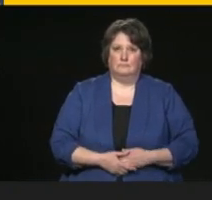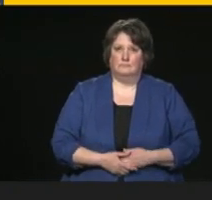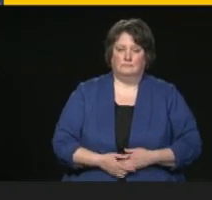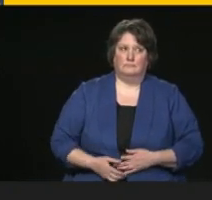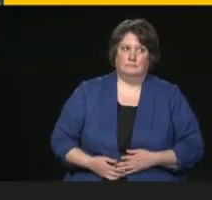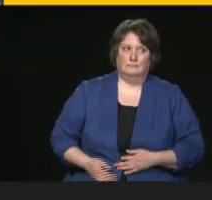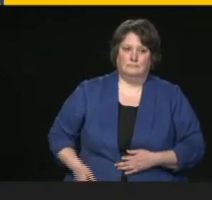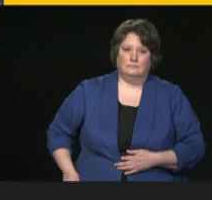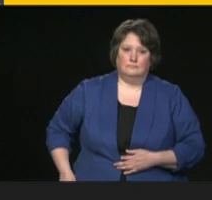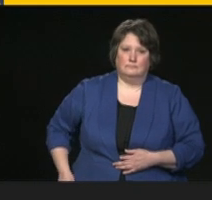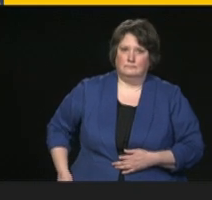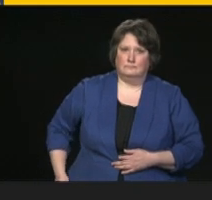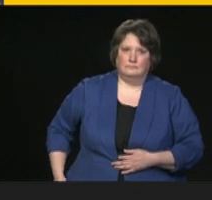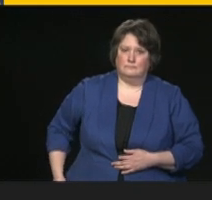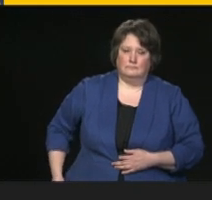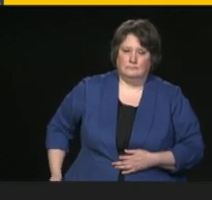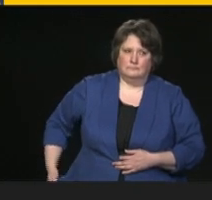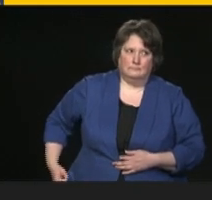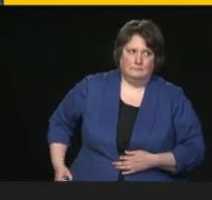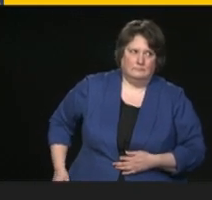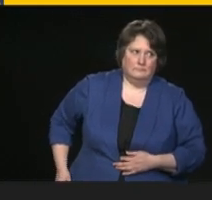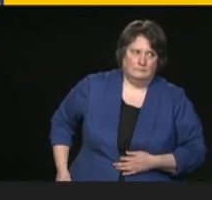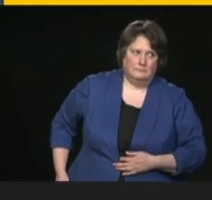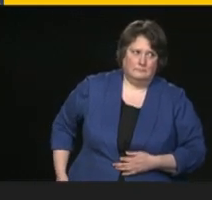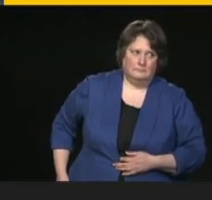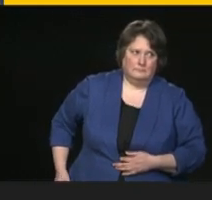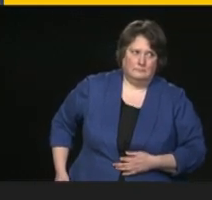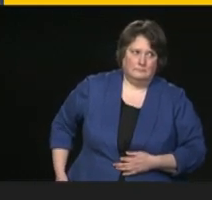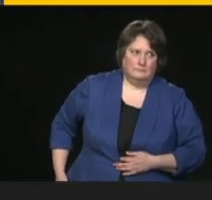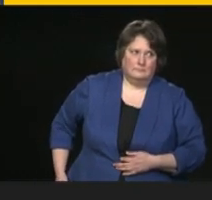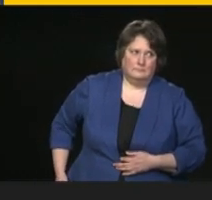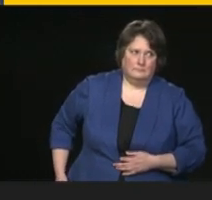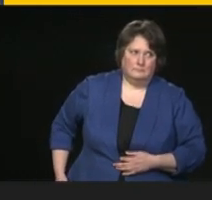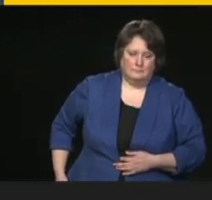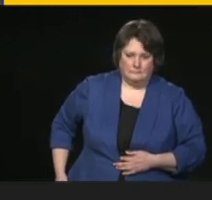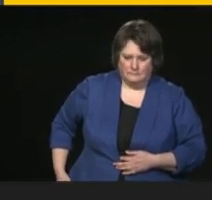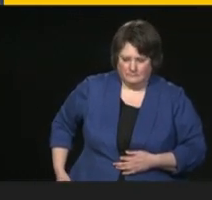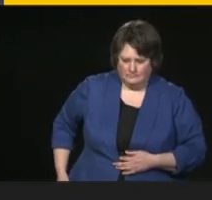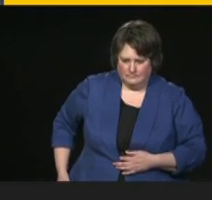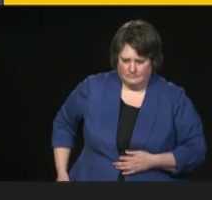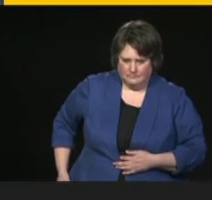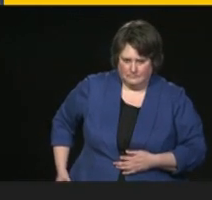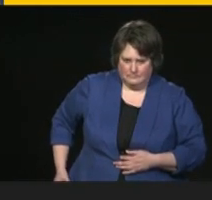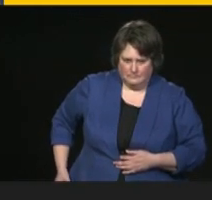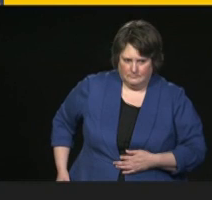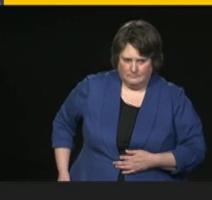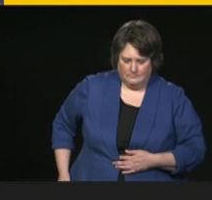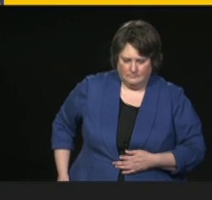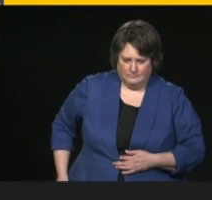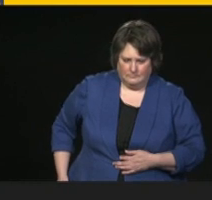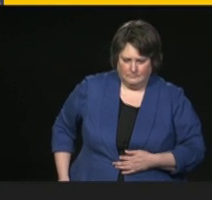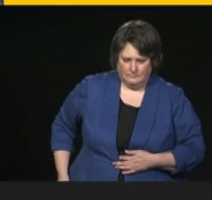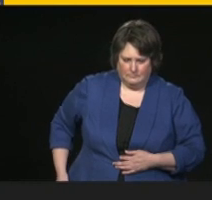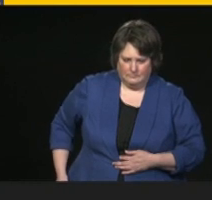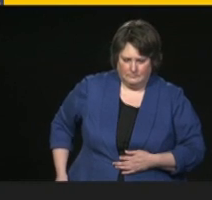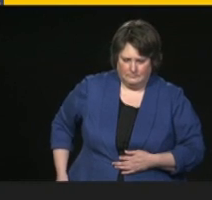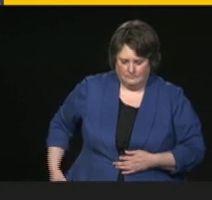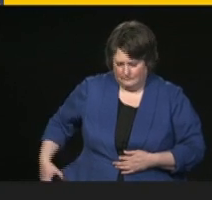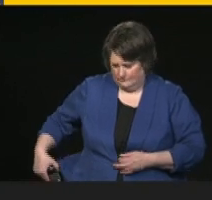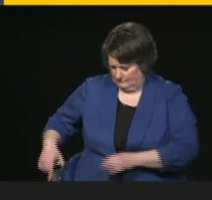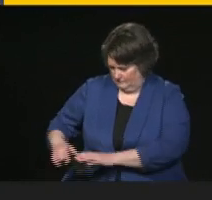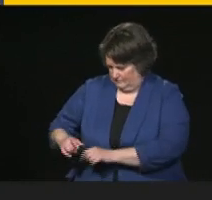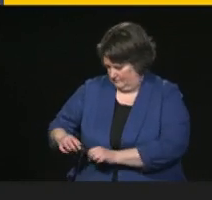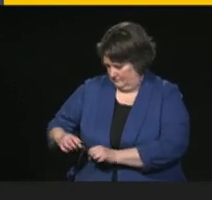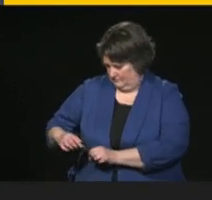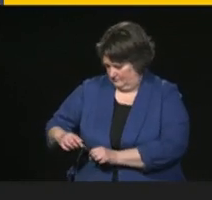seniors get their checks today, typically, and usually head to banks to deposit them. I'd ask people to be vigilant in thinking